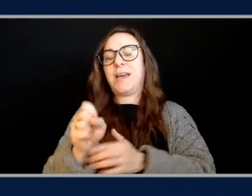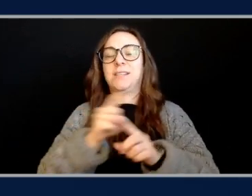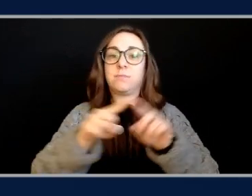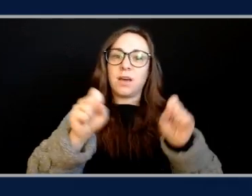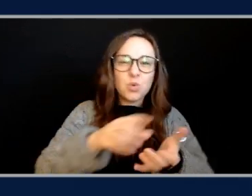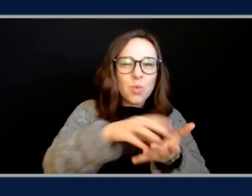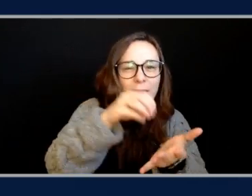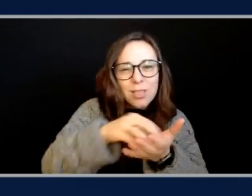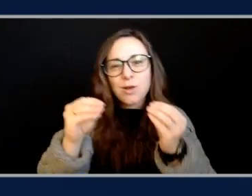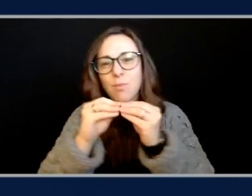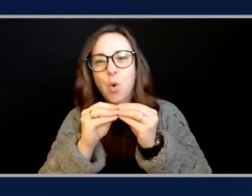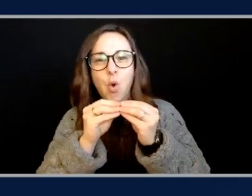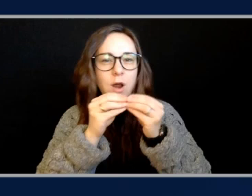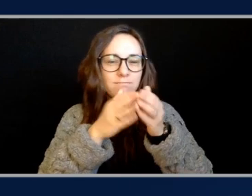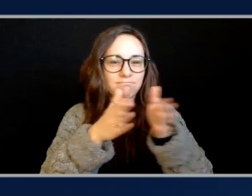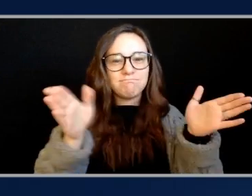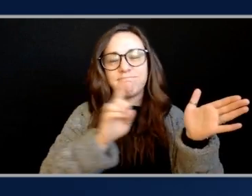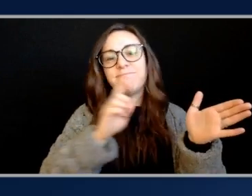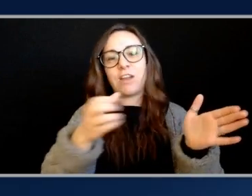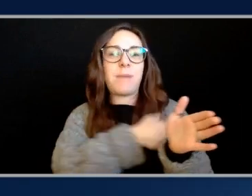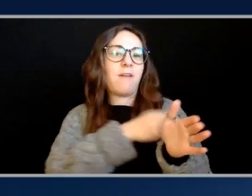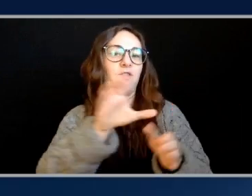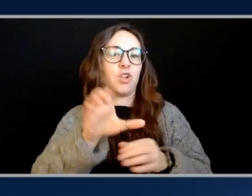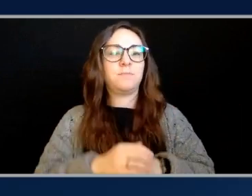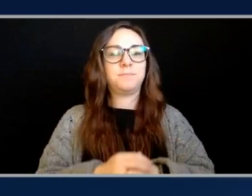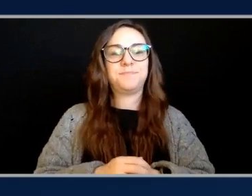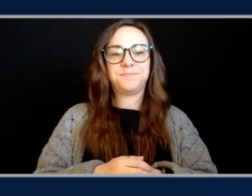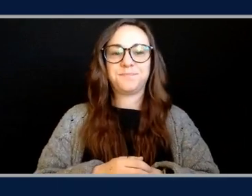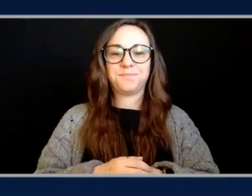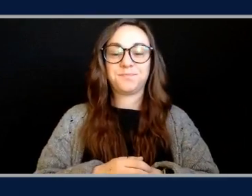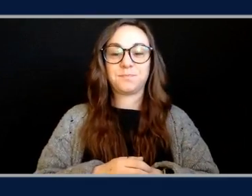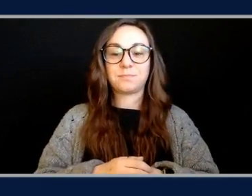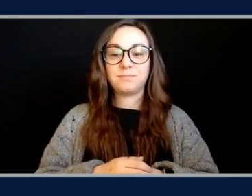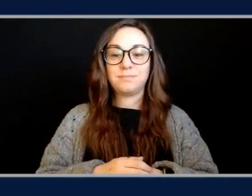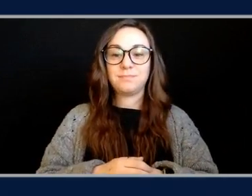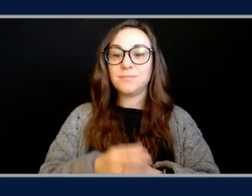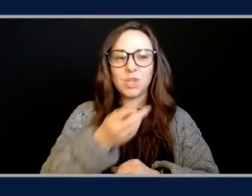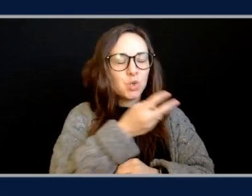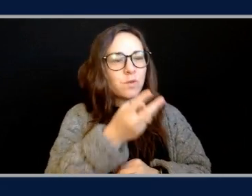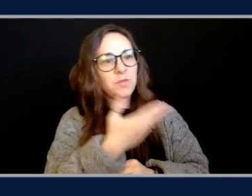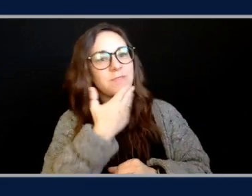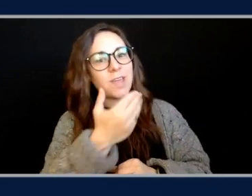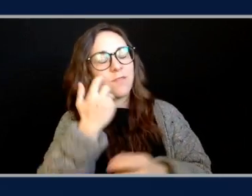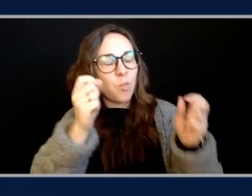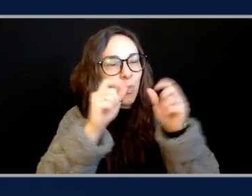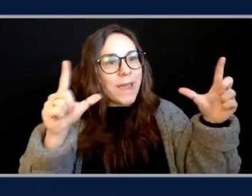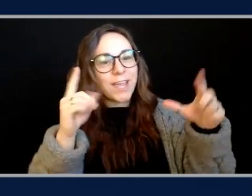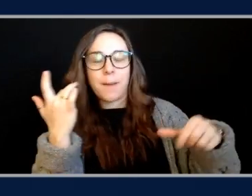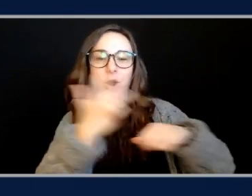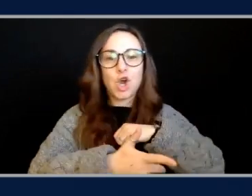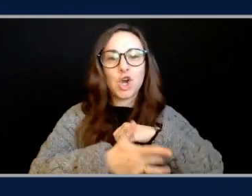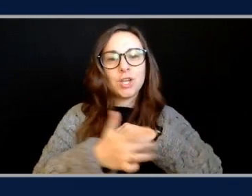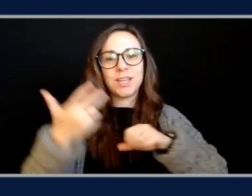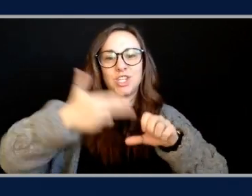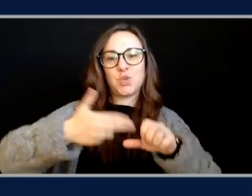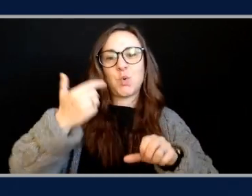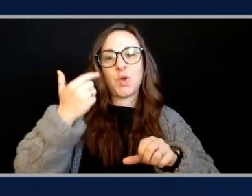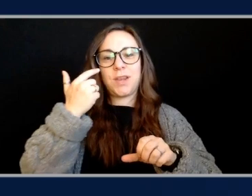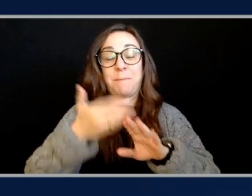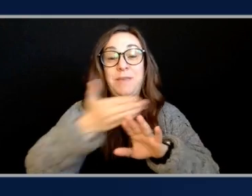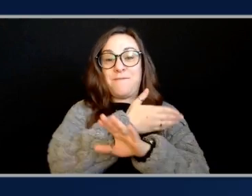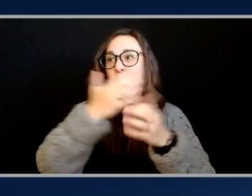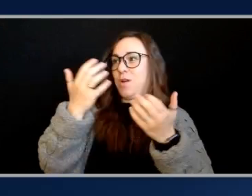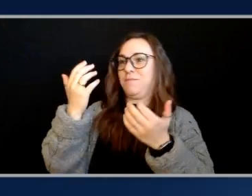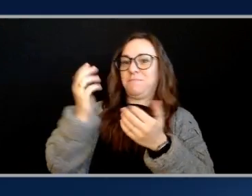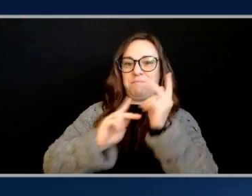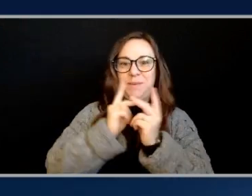like, and so it's been really powerful. So James and Art, thanks for getting up so early and joining us before the Expo Hall opens. I'm